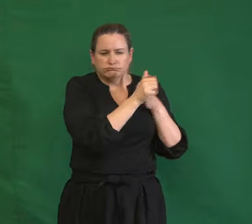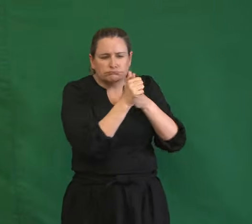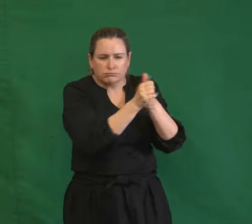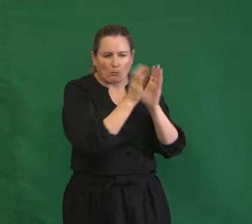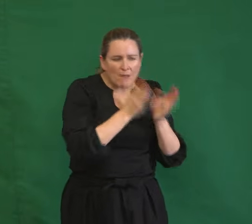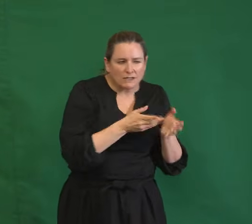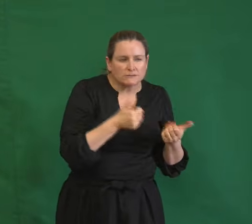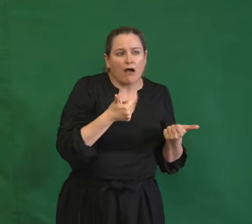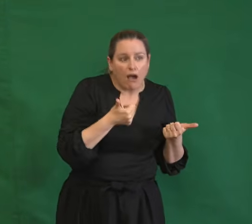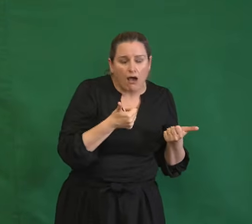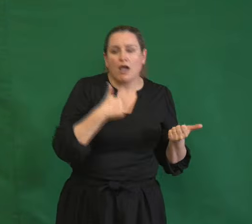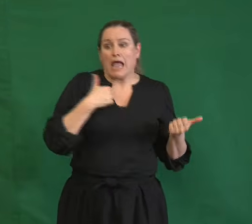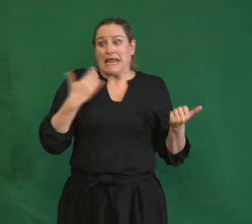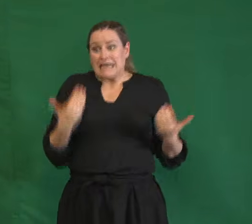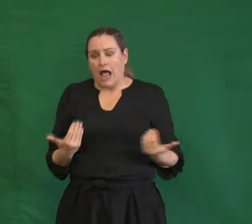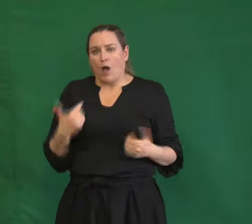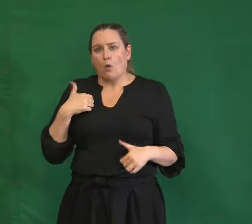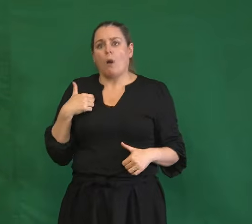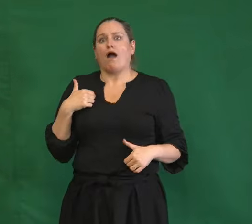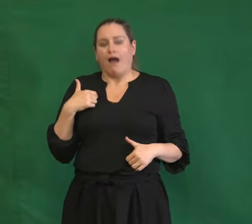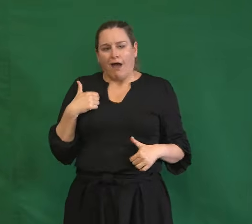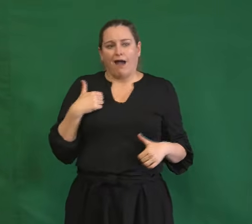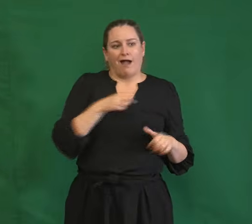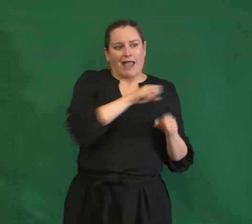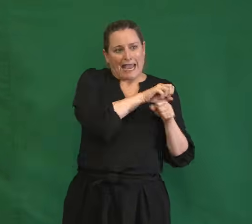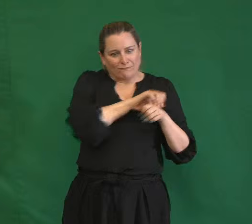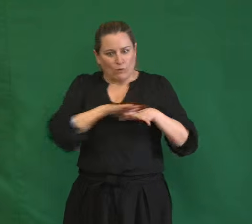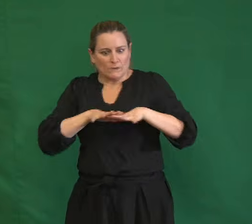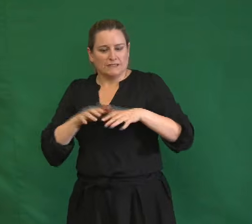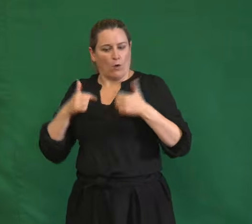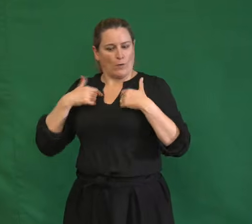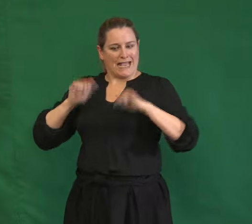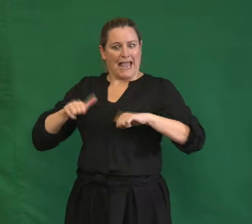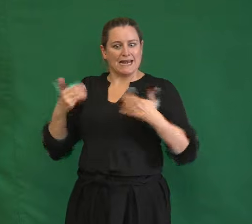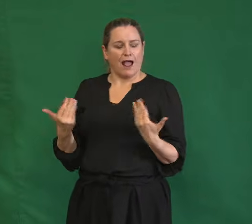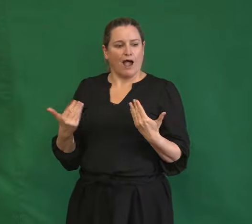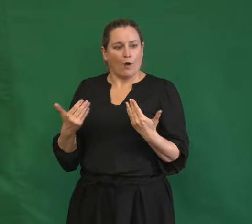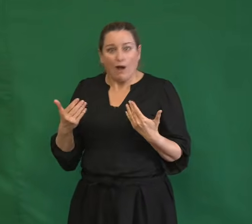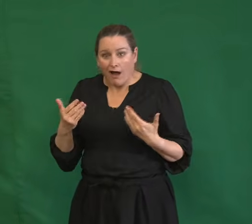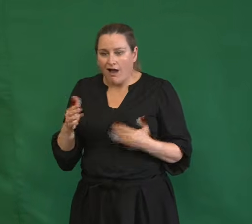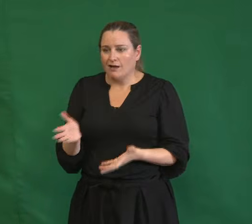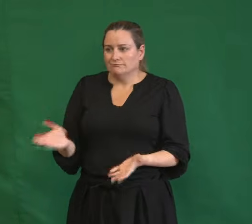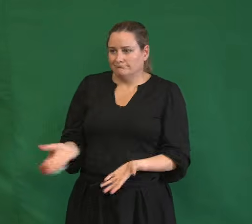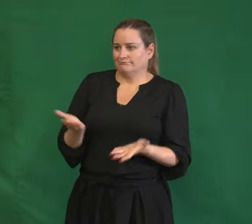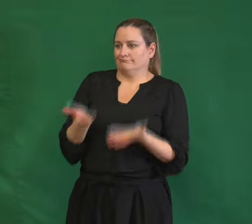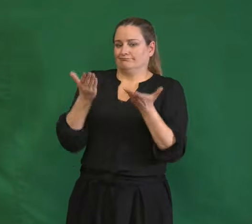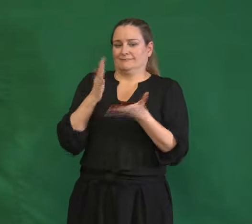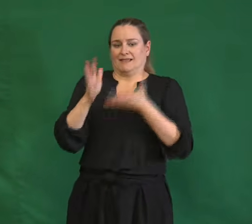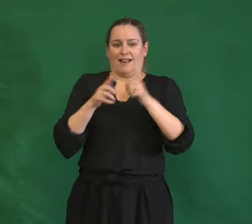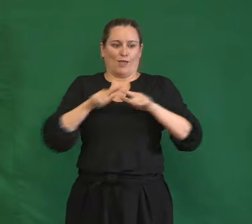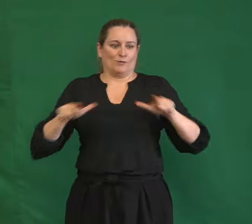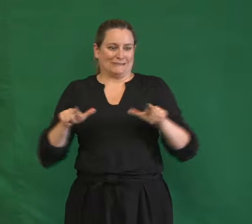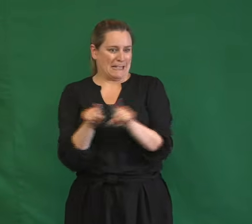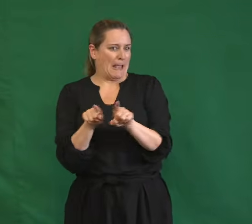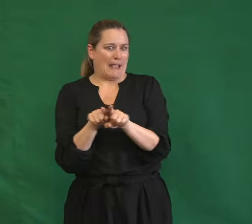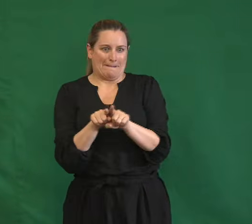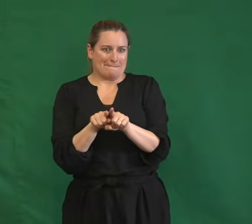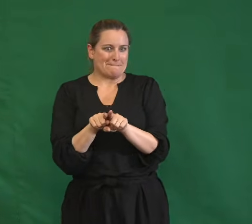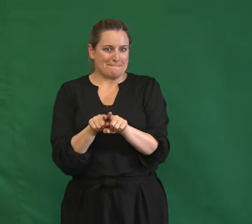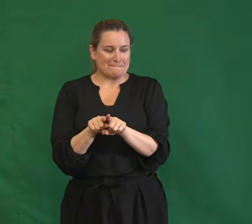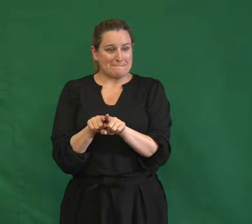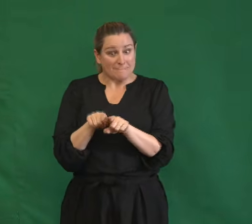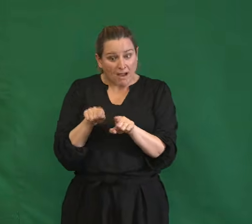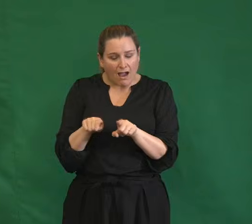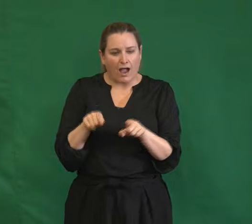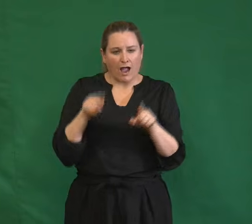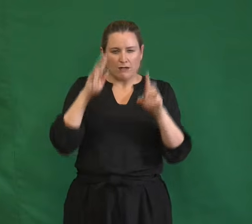is transforming our lives and imparting new knowledge and inspiring novel